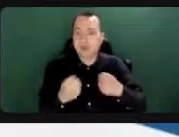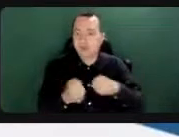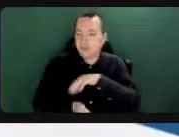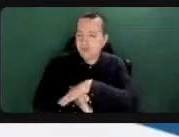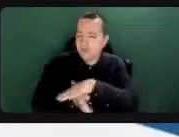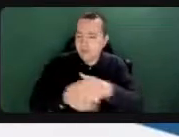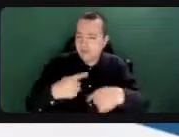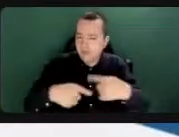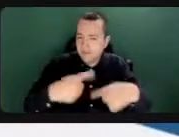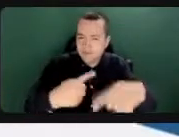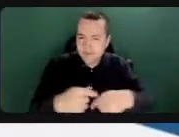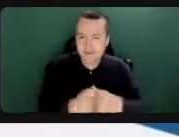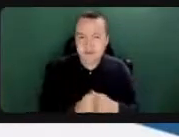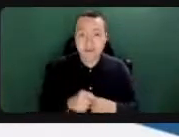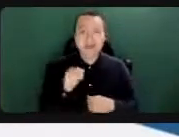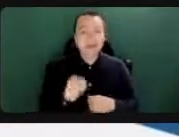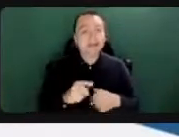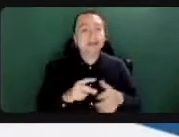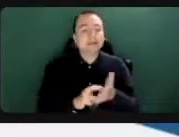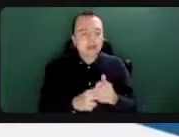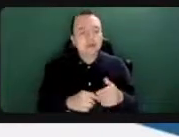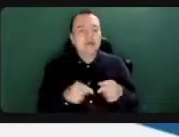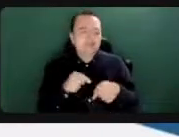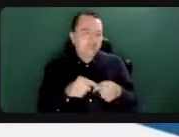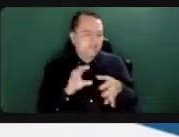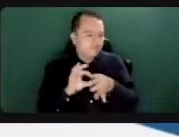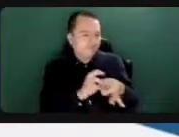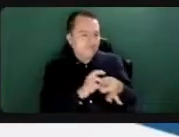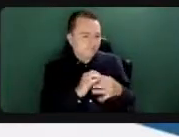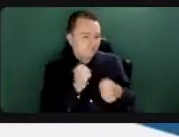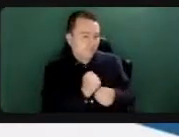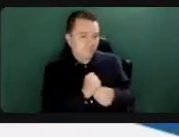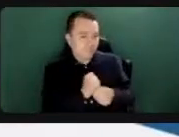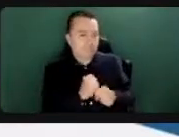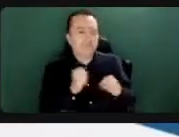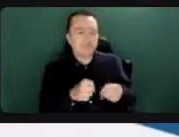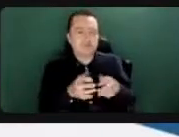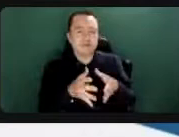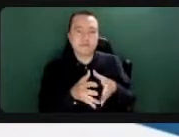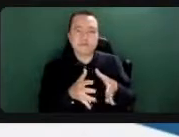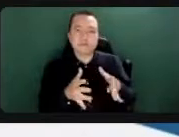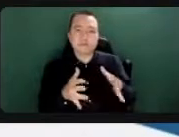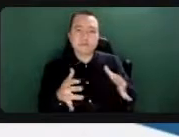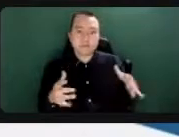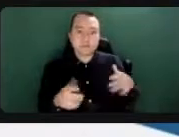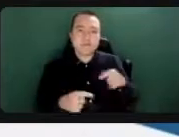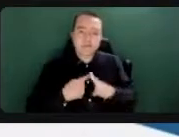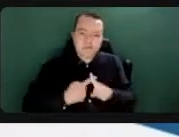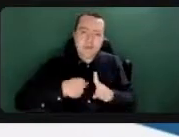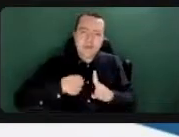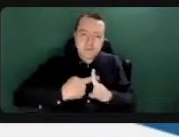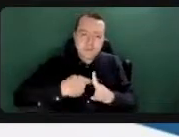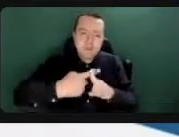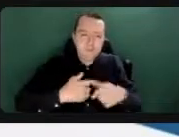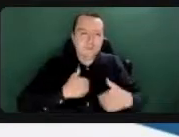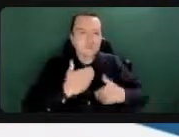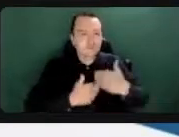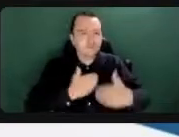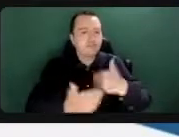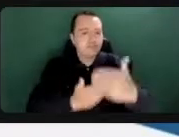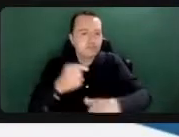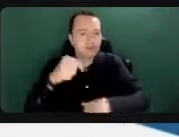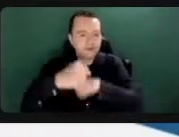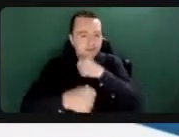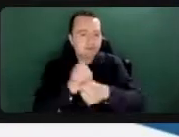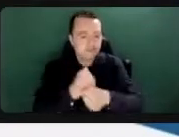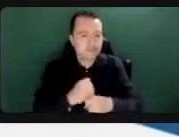forward, and this year and alone this year we expect to ensure that support. We are also very happy that